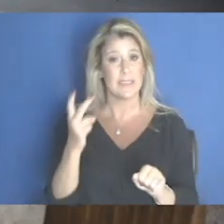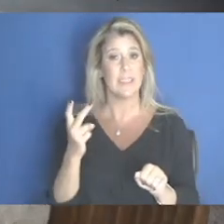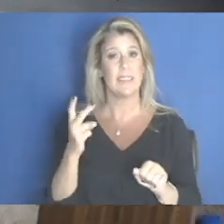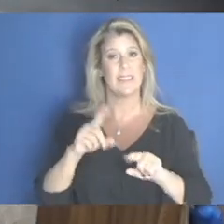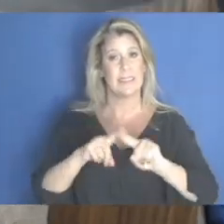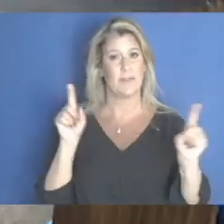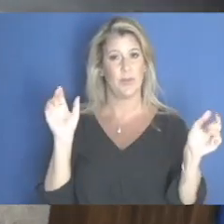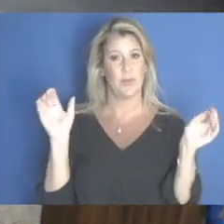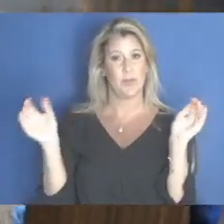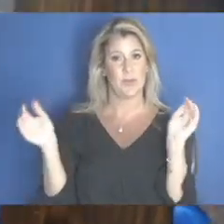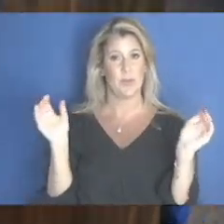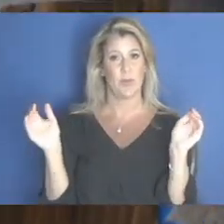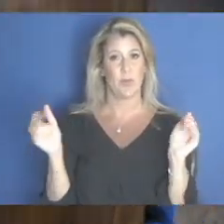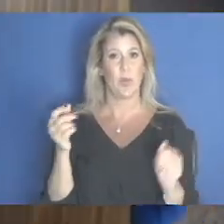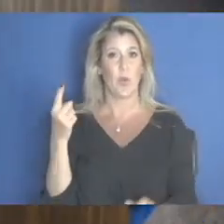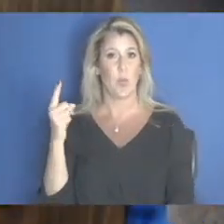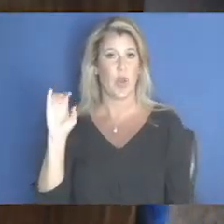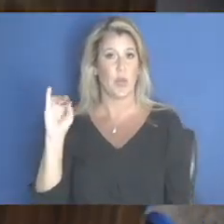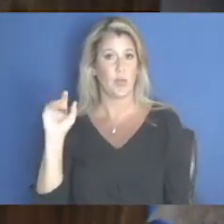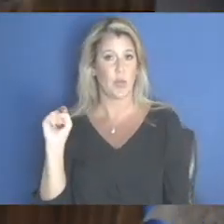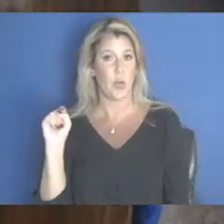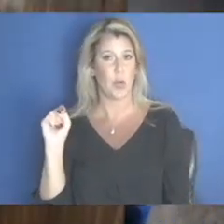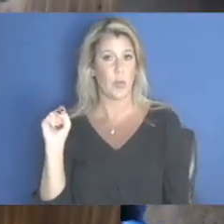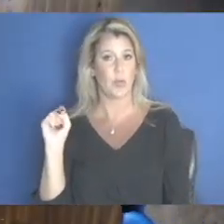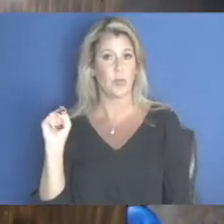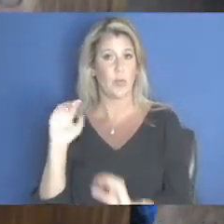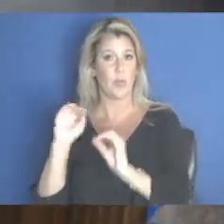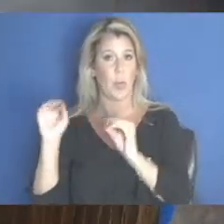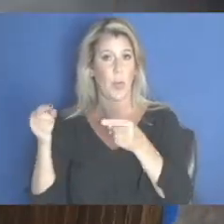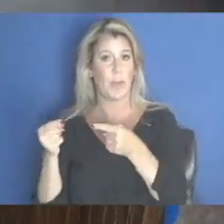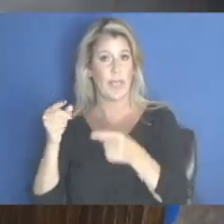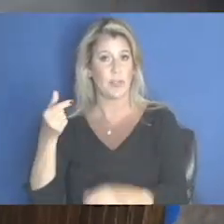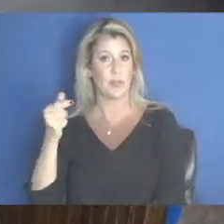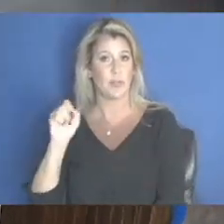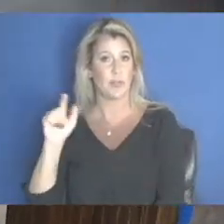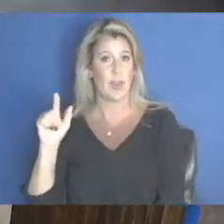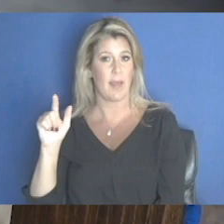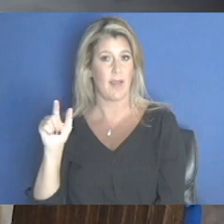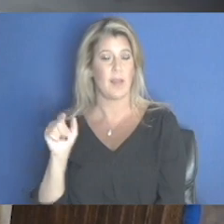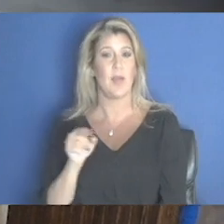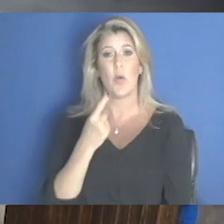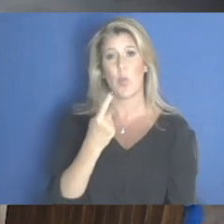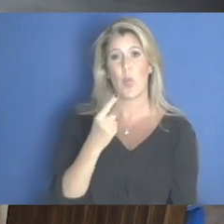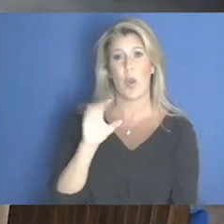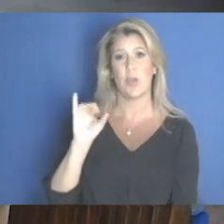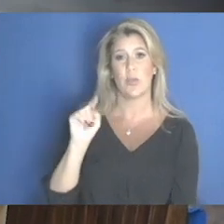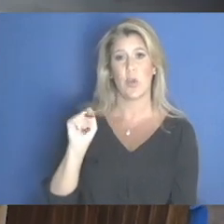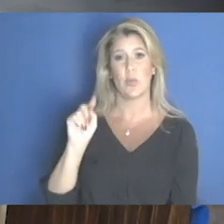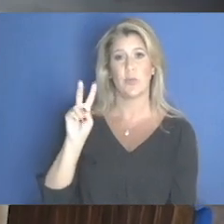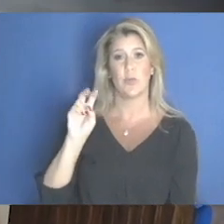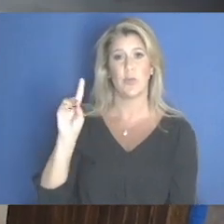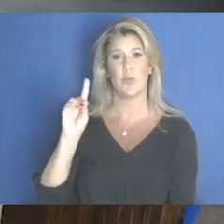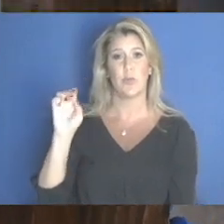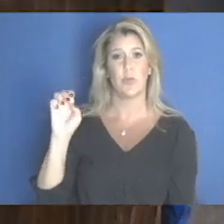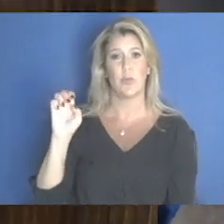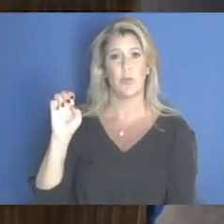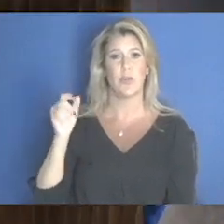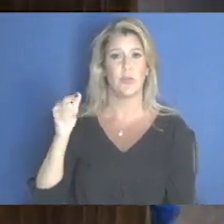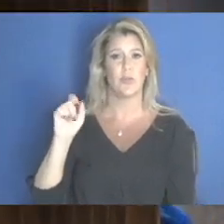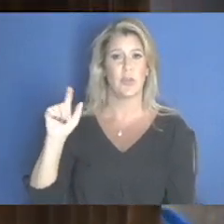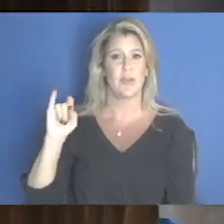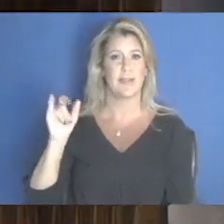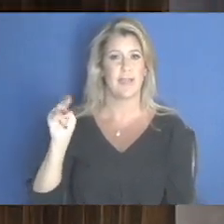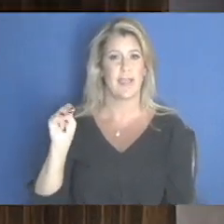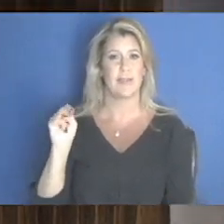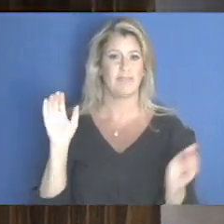As you can see, this is the difference. One coat of no paint gel stain, one coat of Voodoo gel stain.